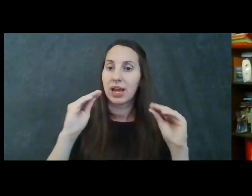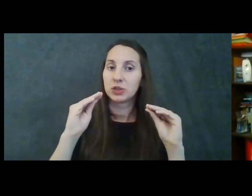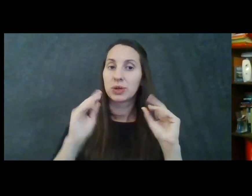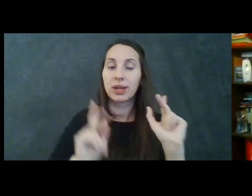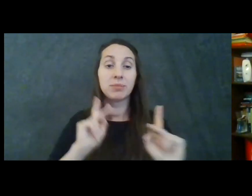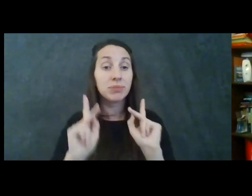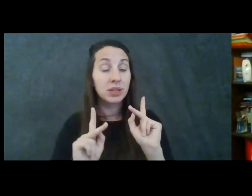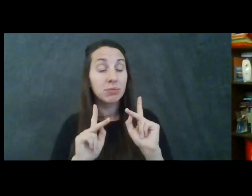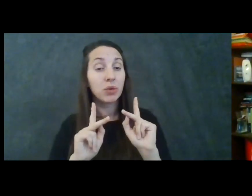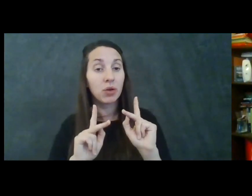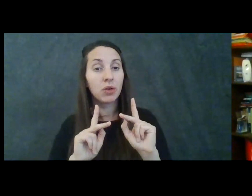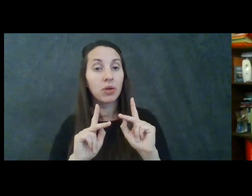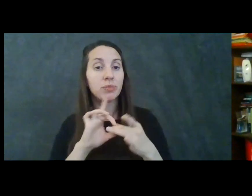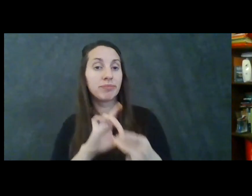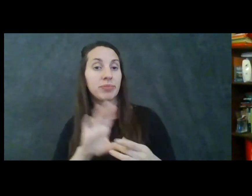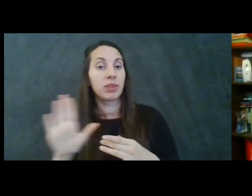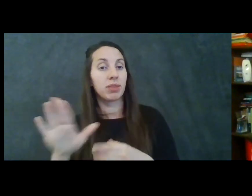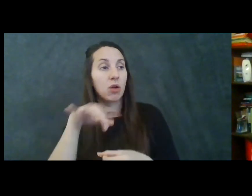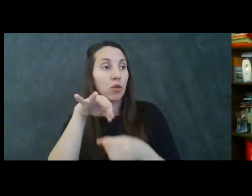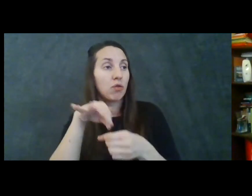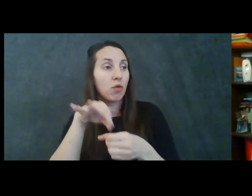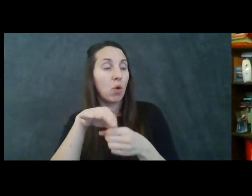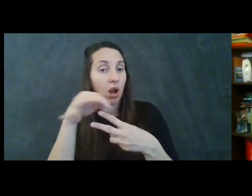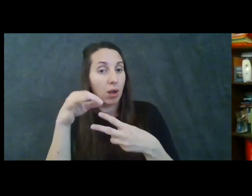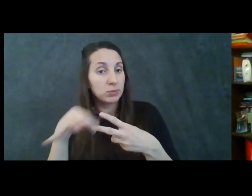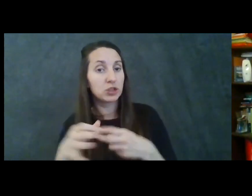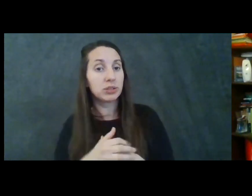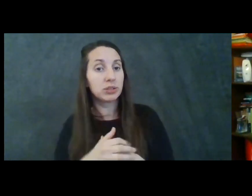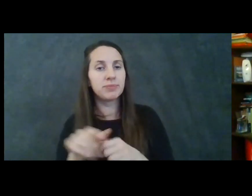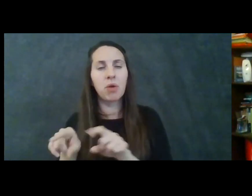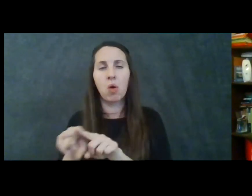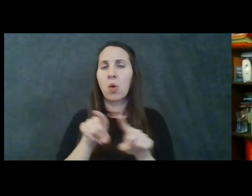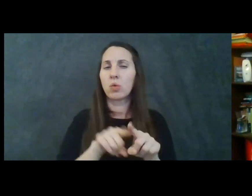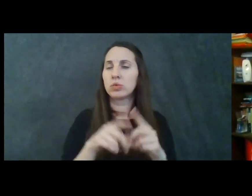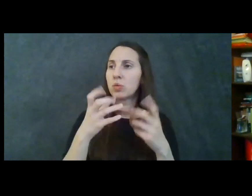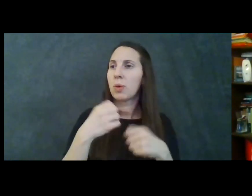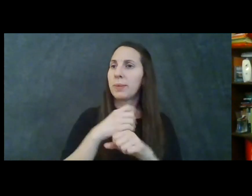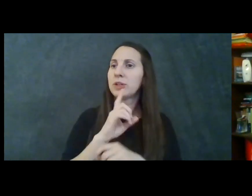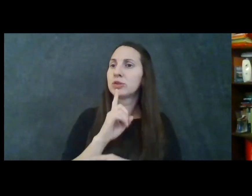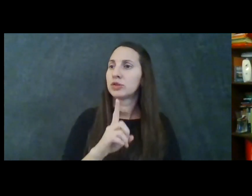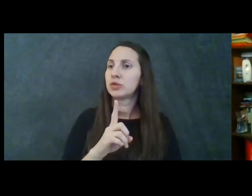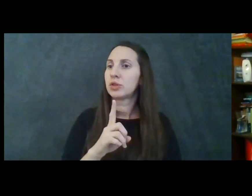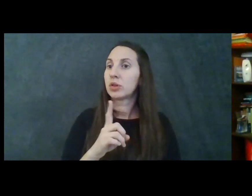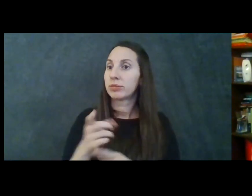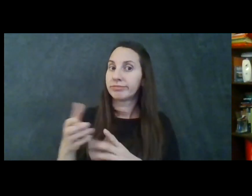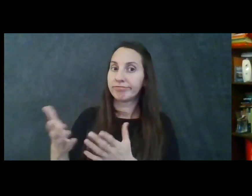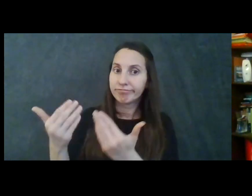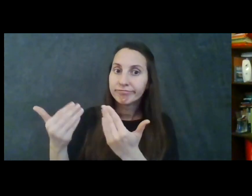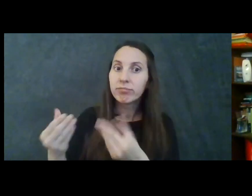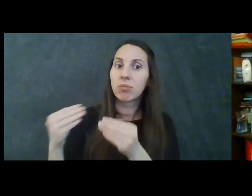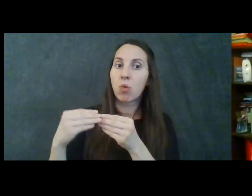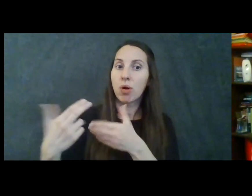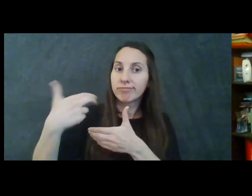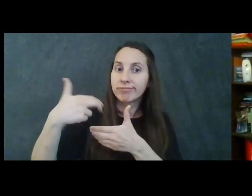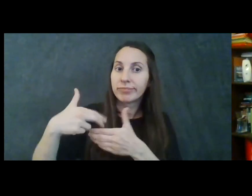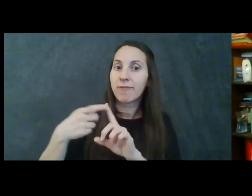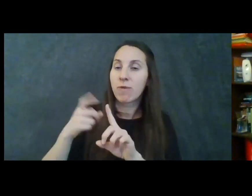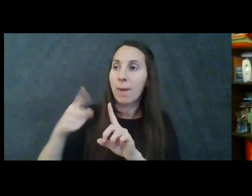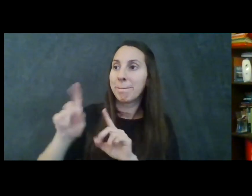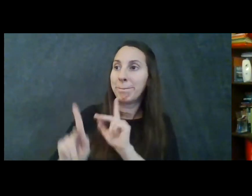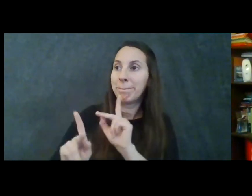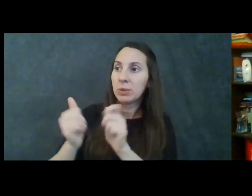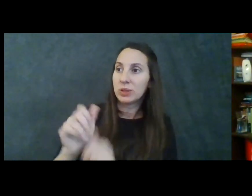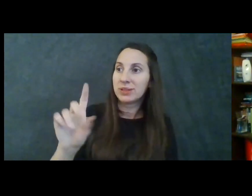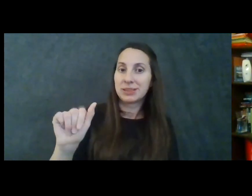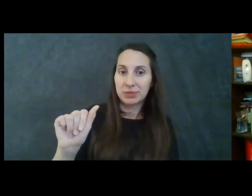about their voting options, and also to see if we could get more participation from persons with disabilities to get them out to vote. And the feedback that